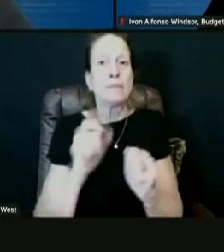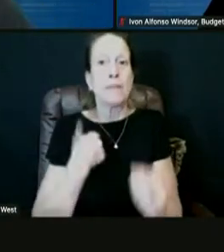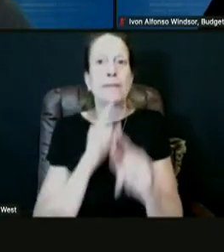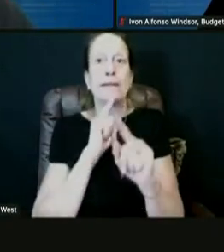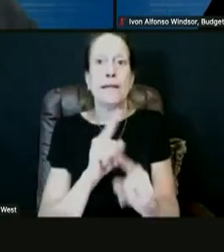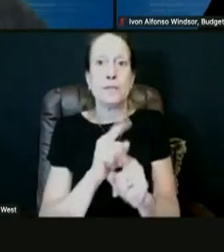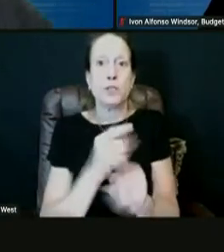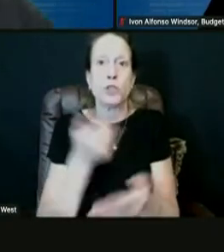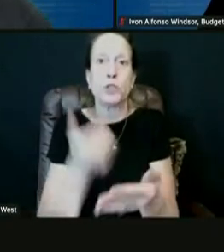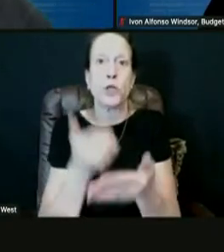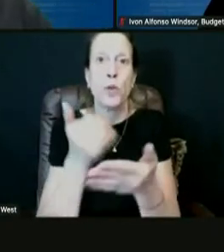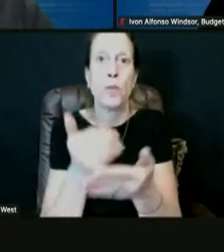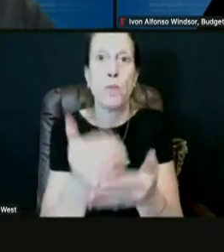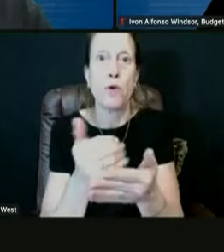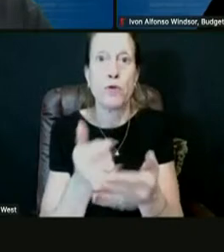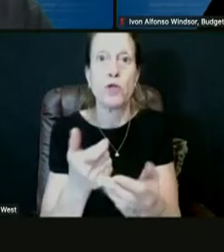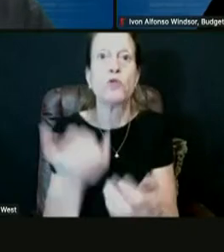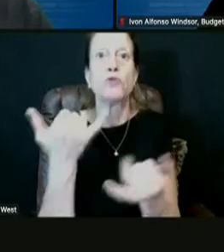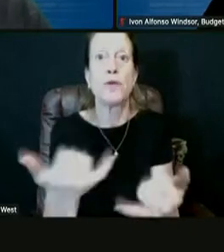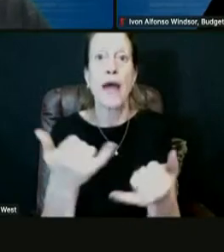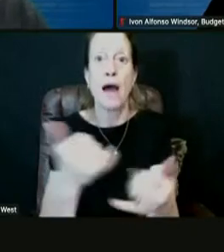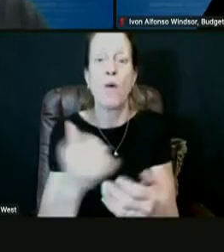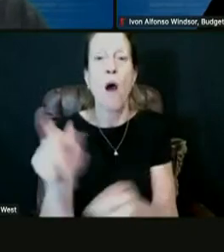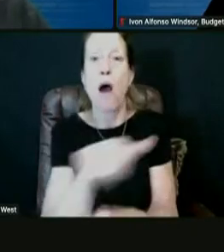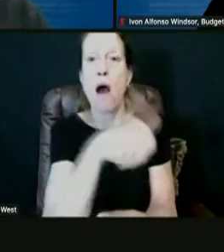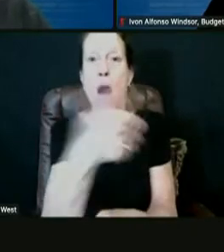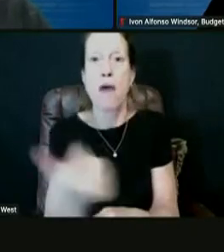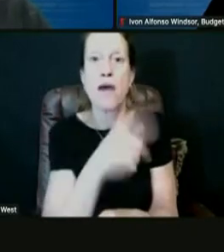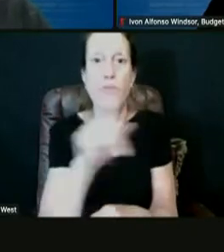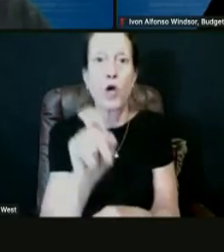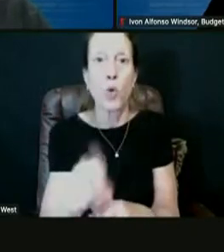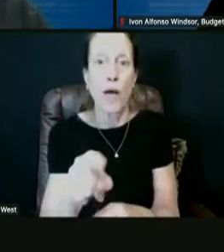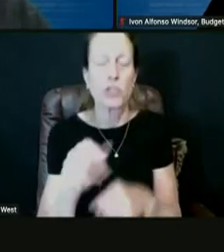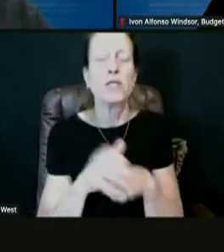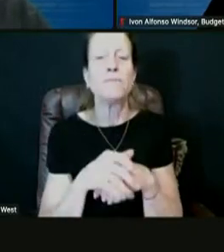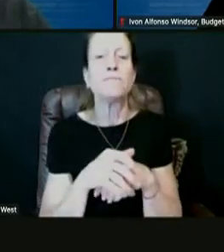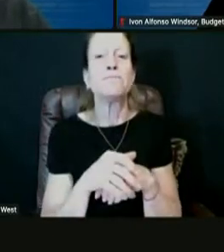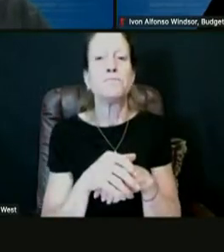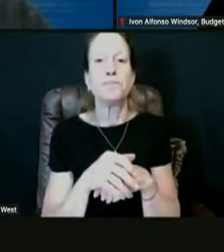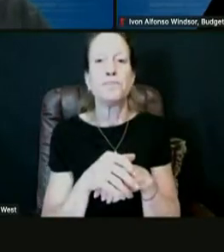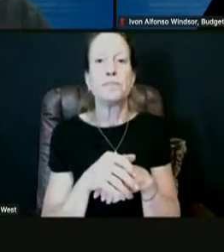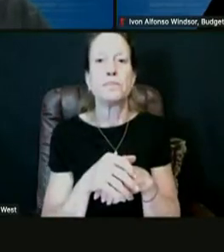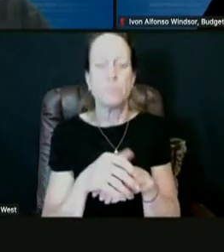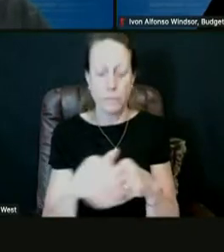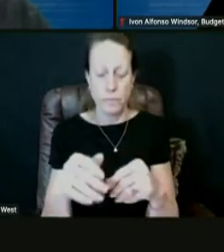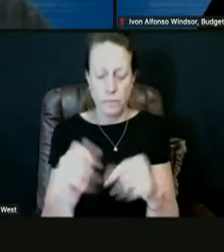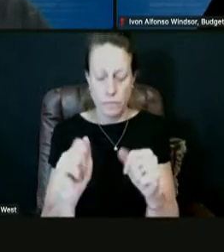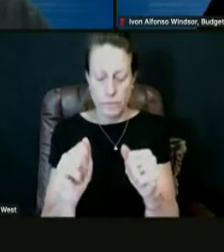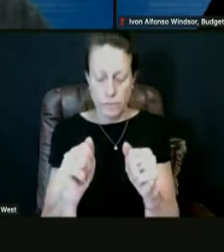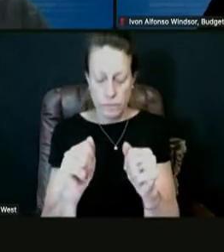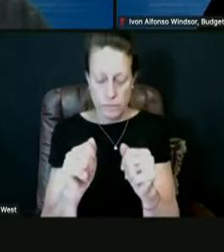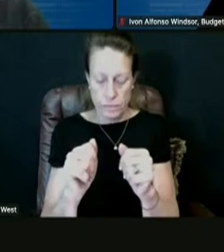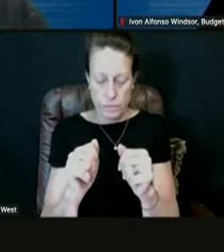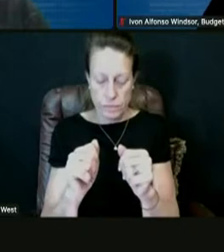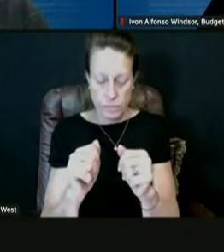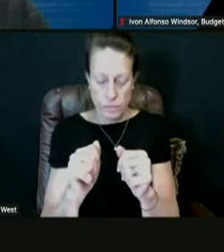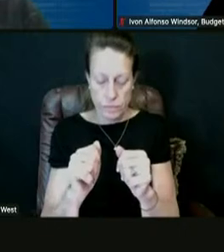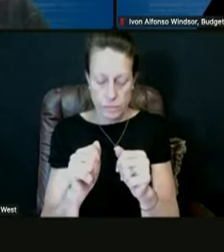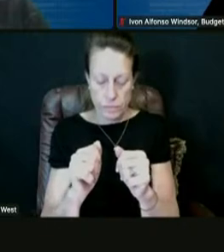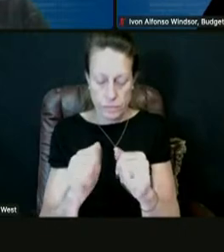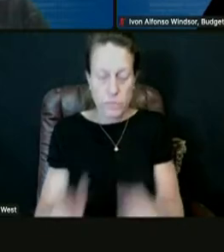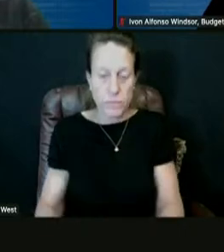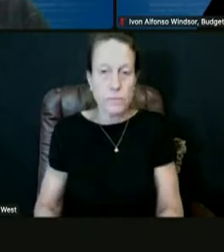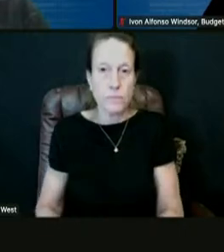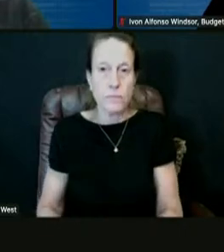to another question just to make sure we're touching another topic here. They are asking, can you talk